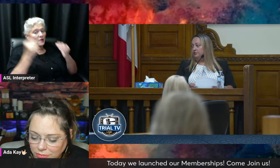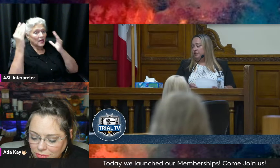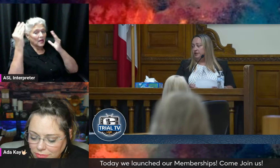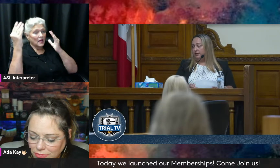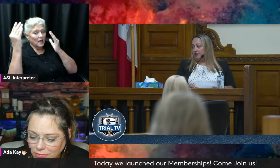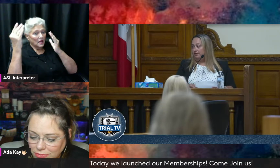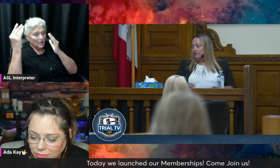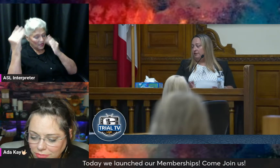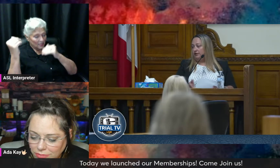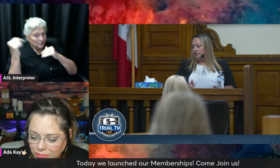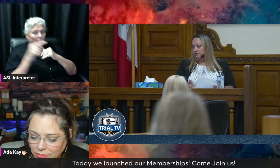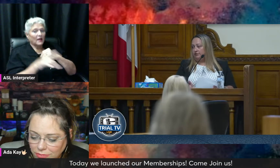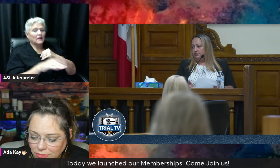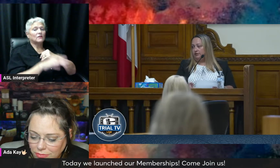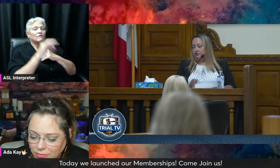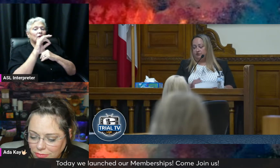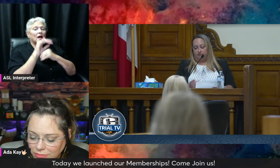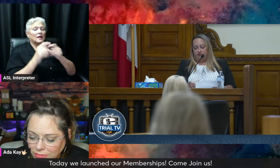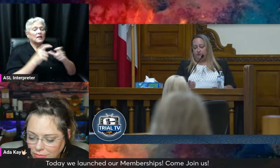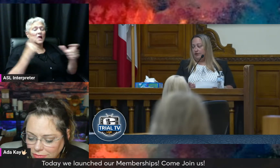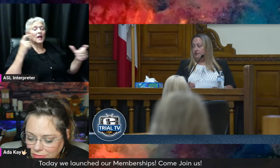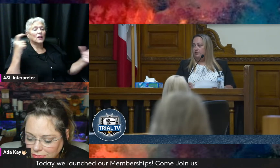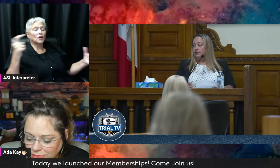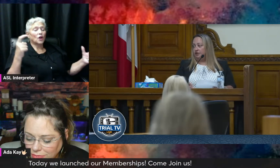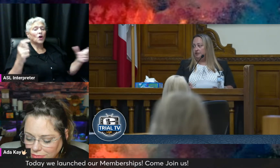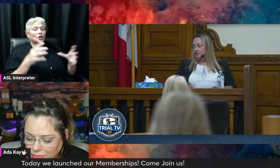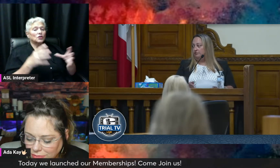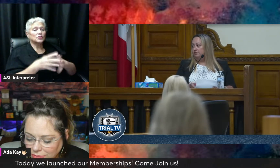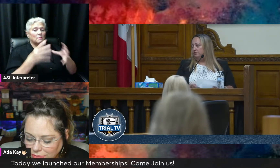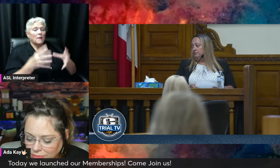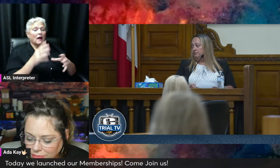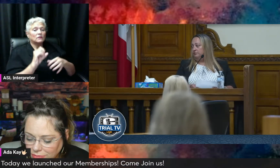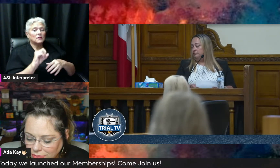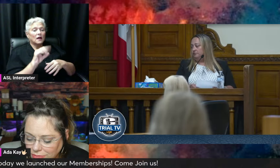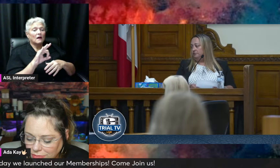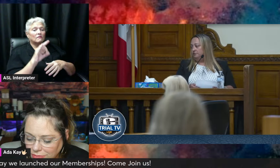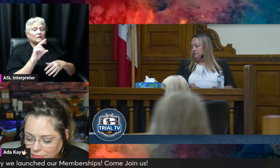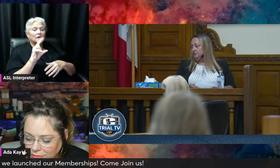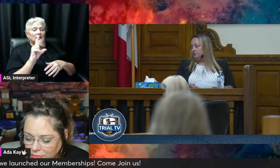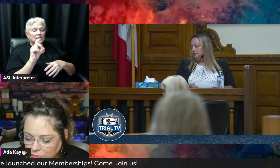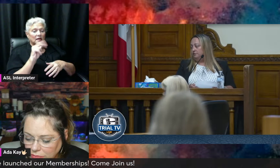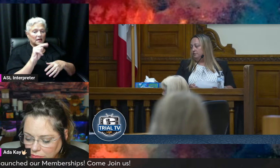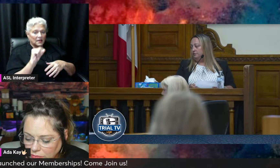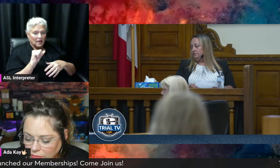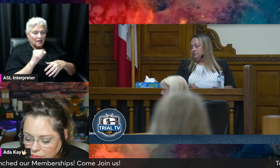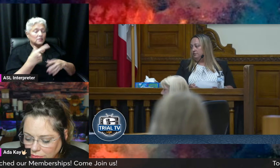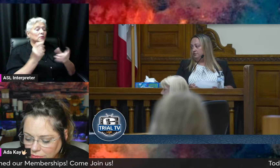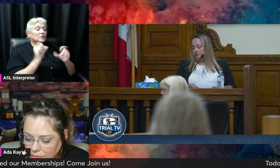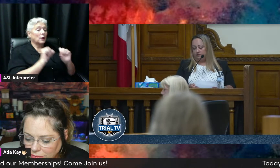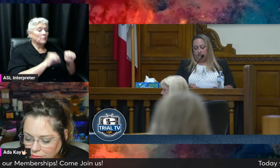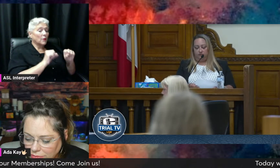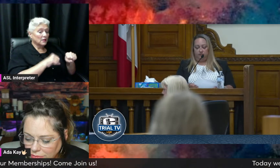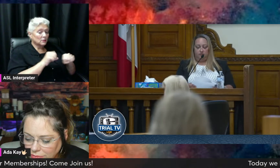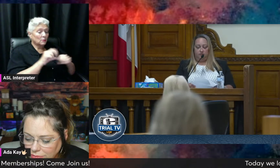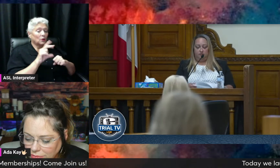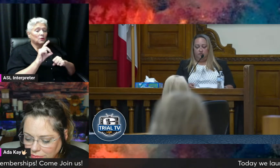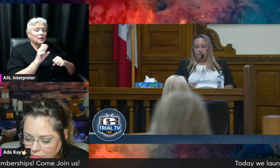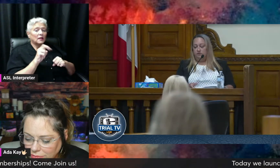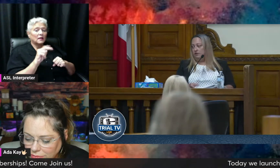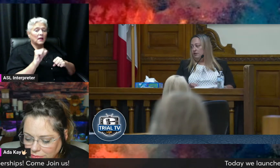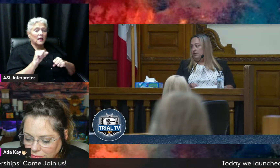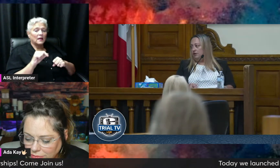amount of DNA. So is it possible? Yes. Okay. Did you find a large amount of DNA?